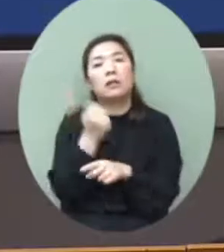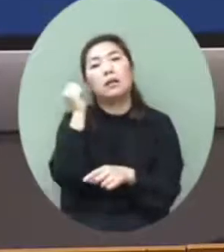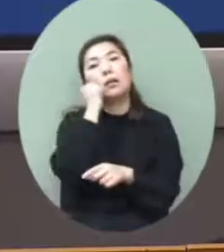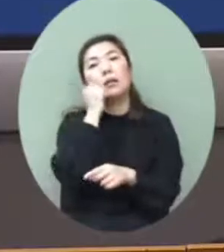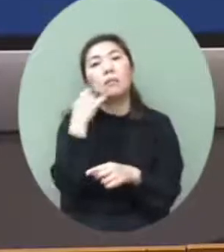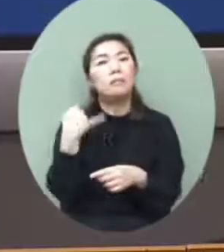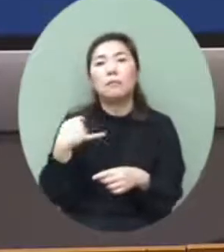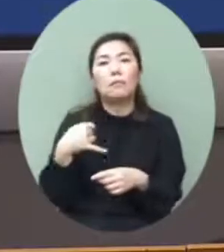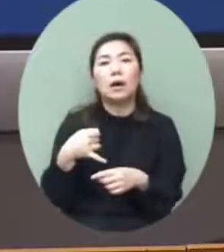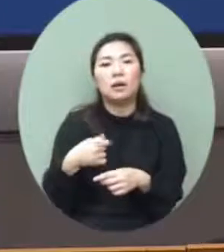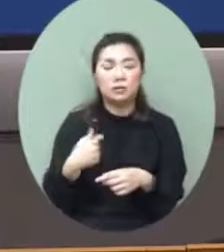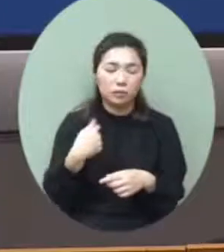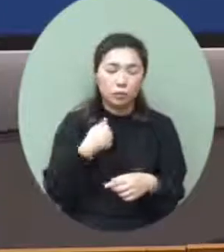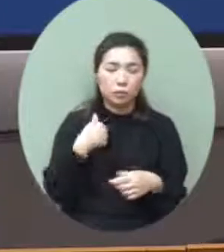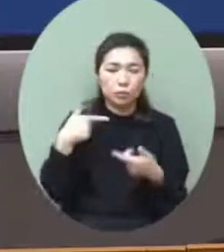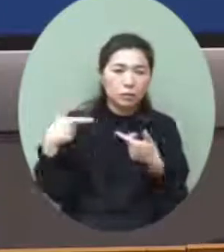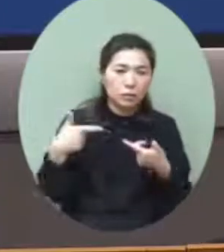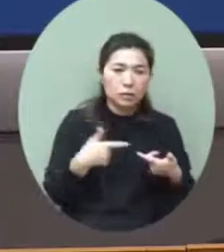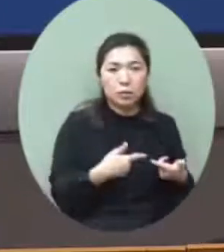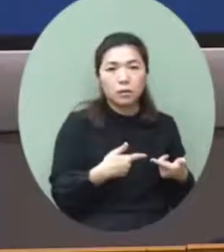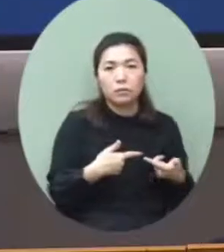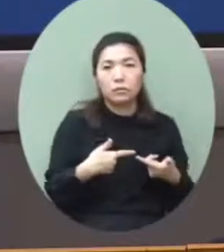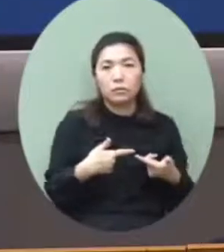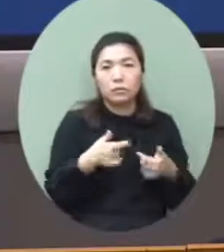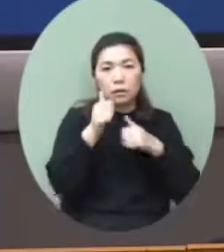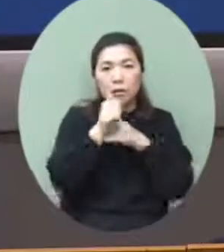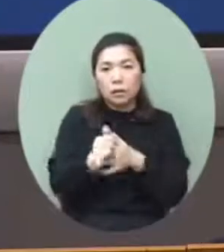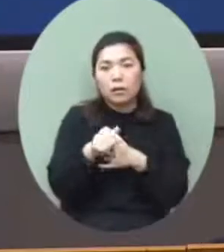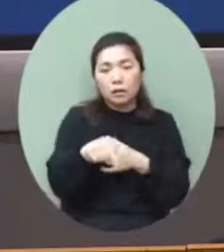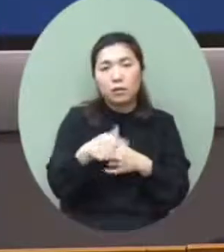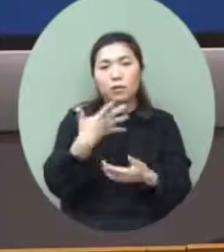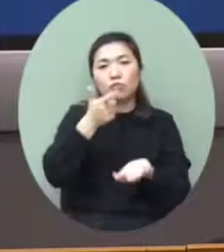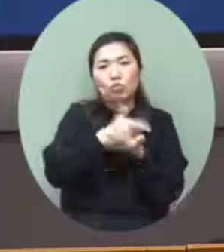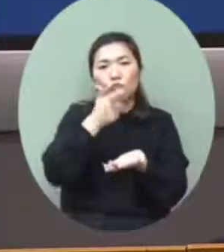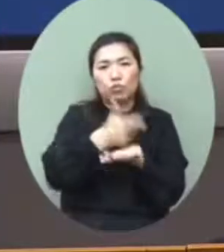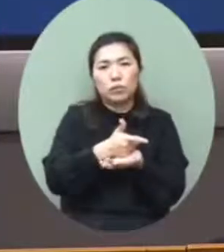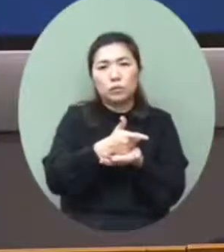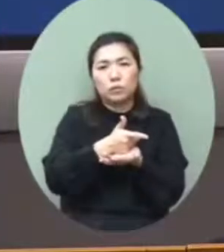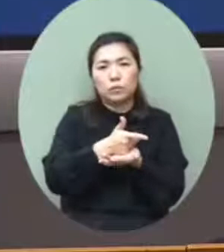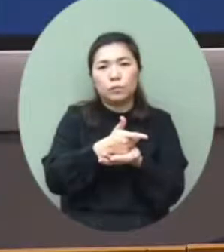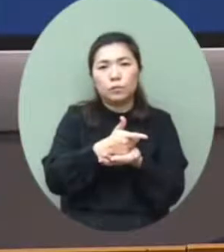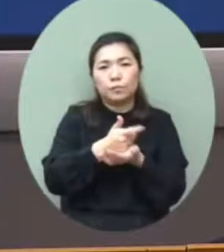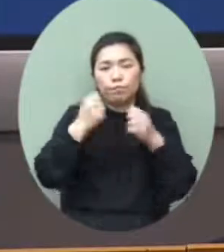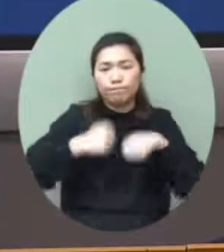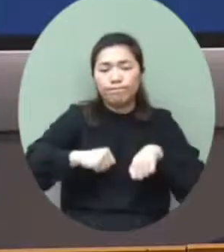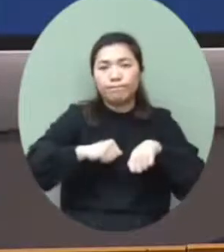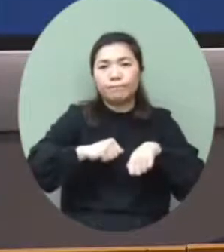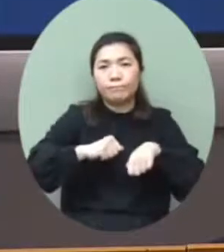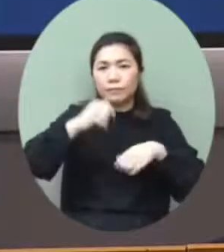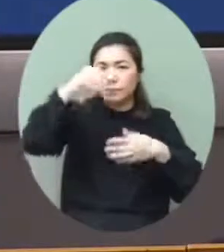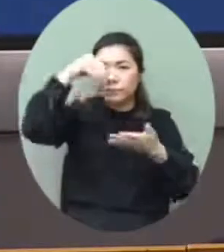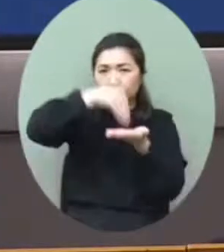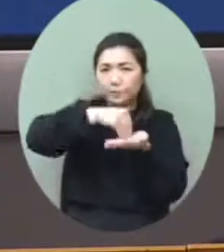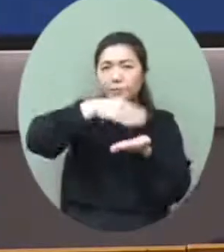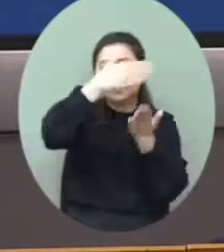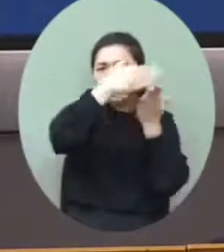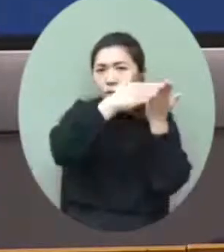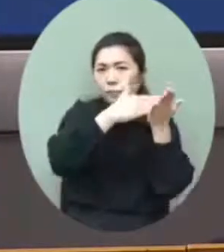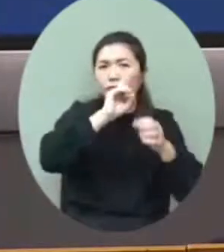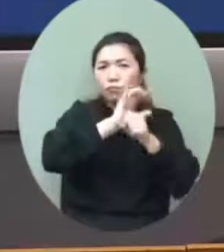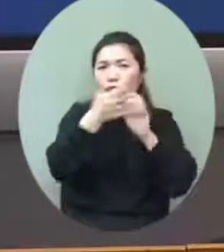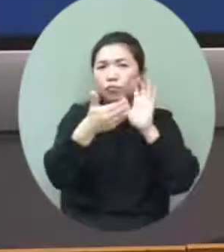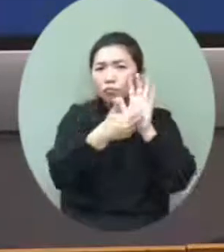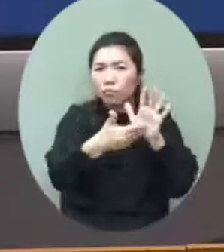important principles in devising the best public health strategy for Hong Kong. Now, the second